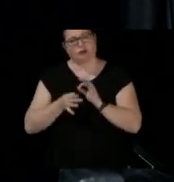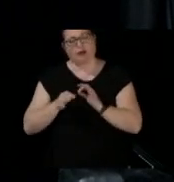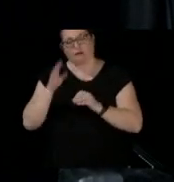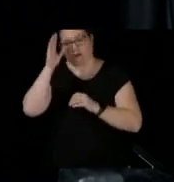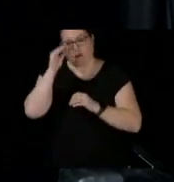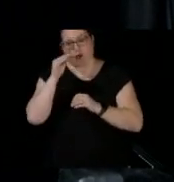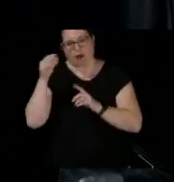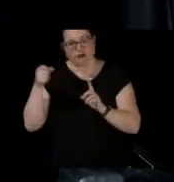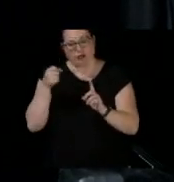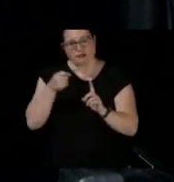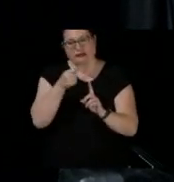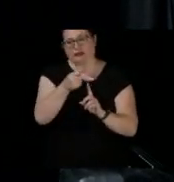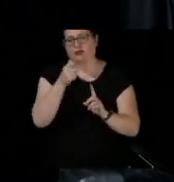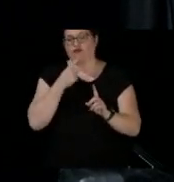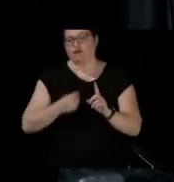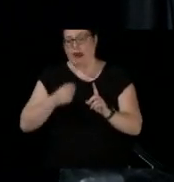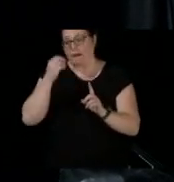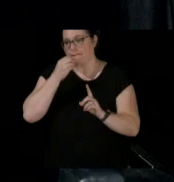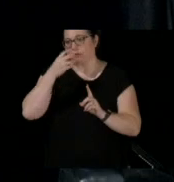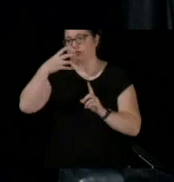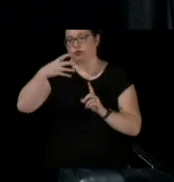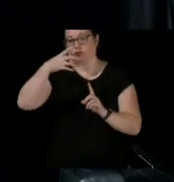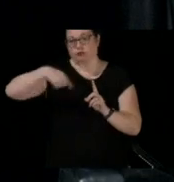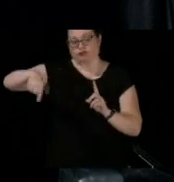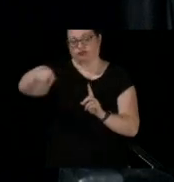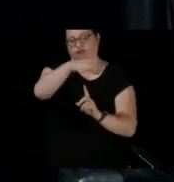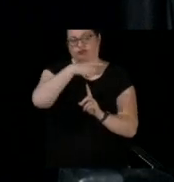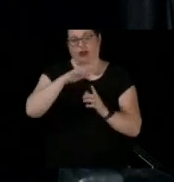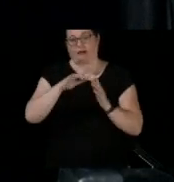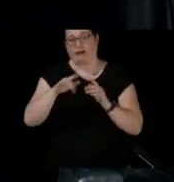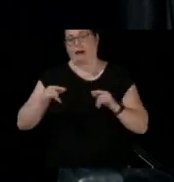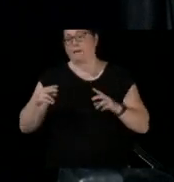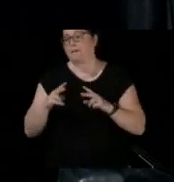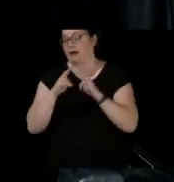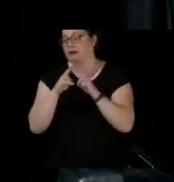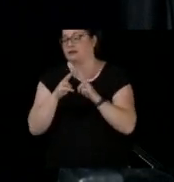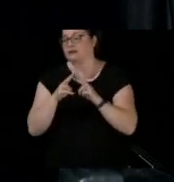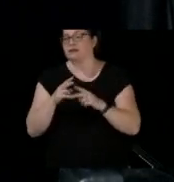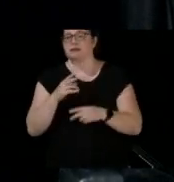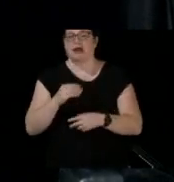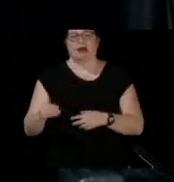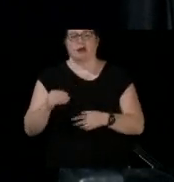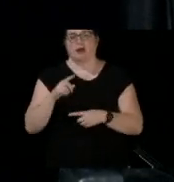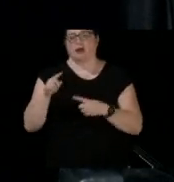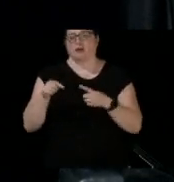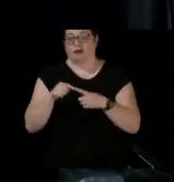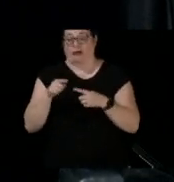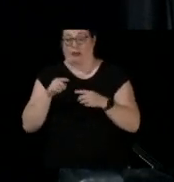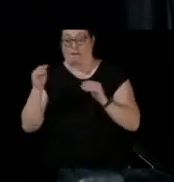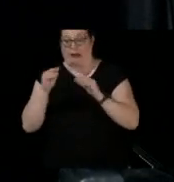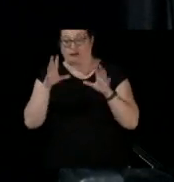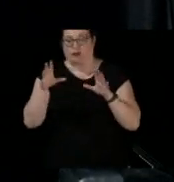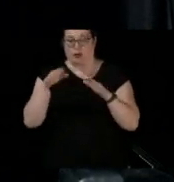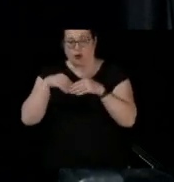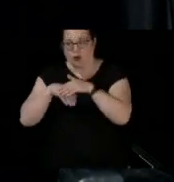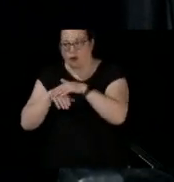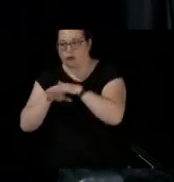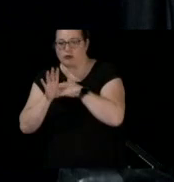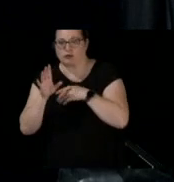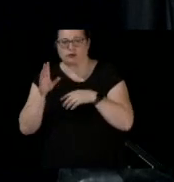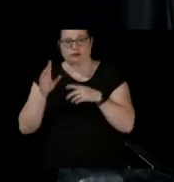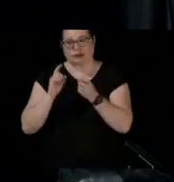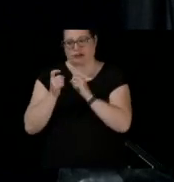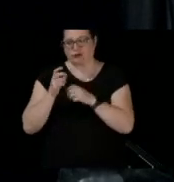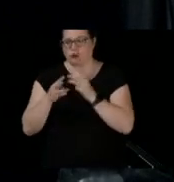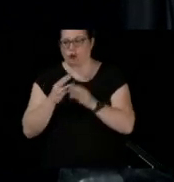red balloon around Paris, and of the saga of Saeed and Nadia as they navigated magical portals in a changing world. After a lockdown